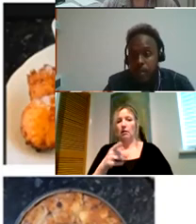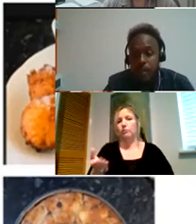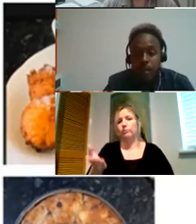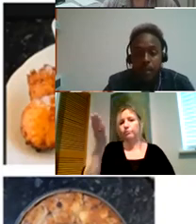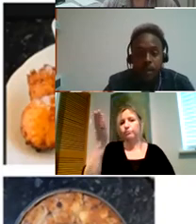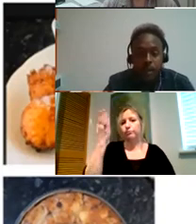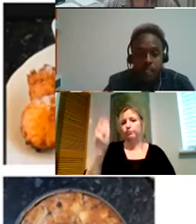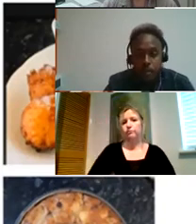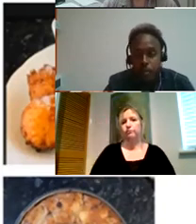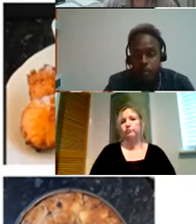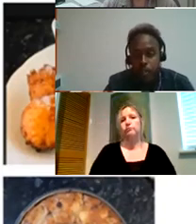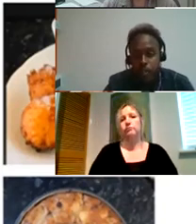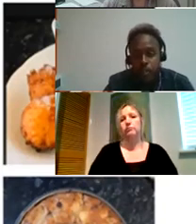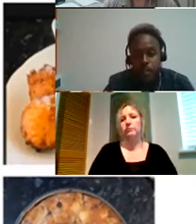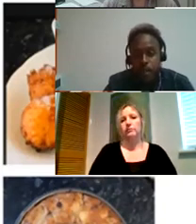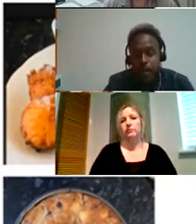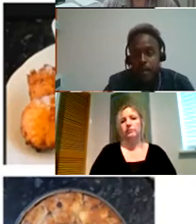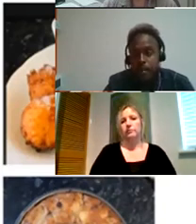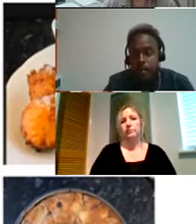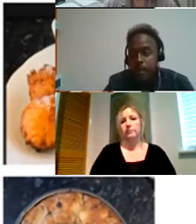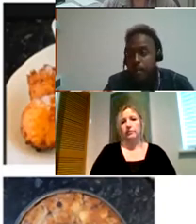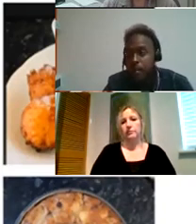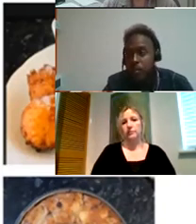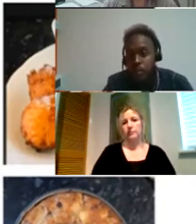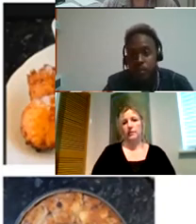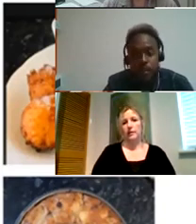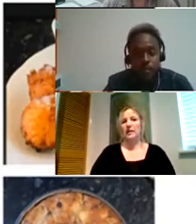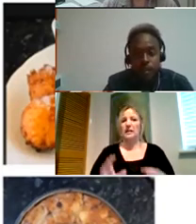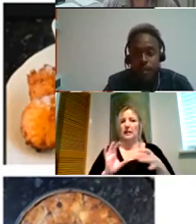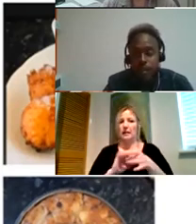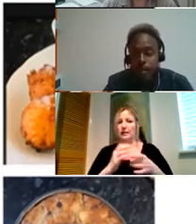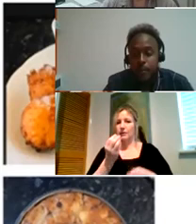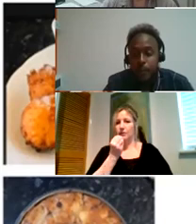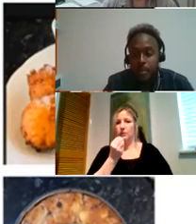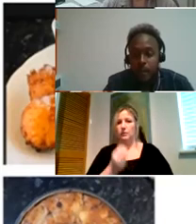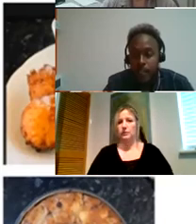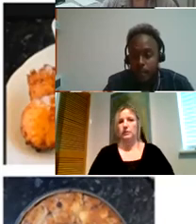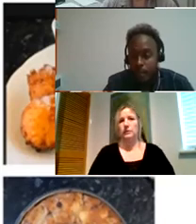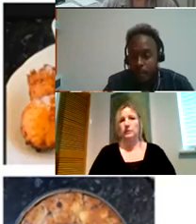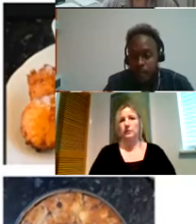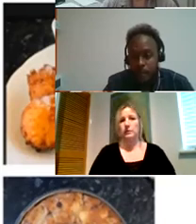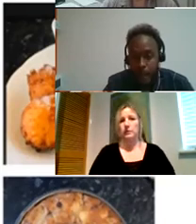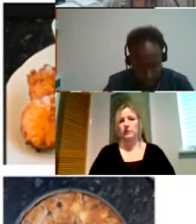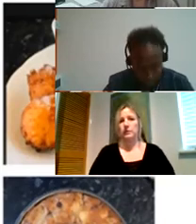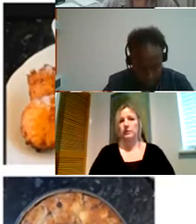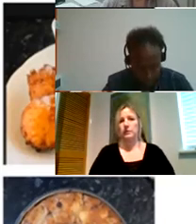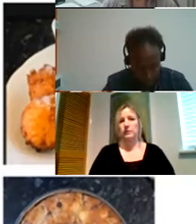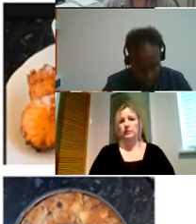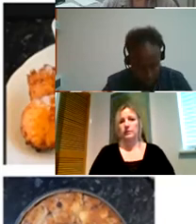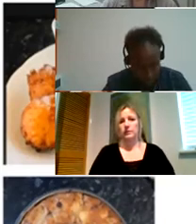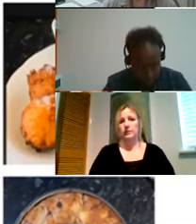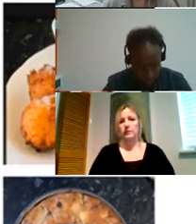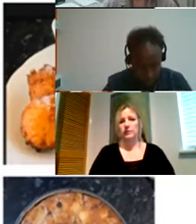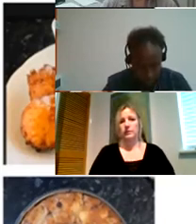previous Expo projects that the students have taken part in.